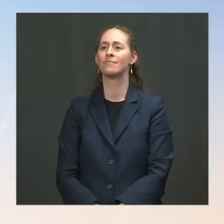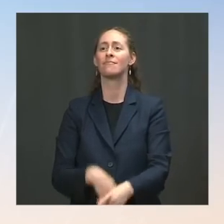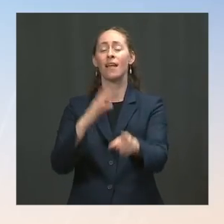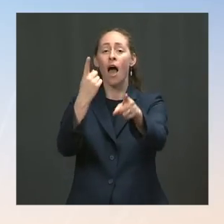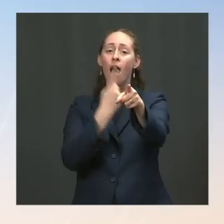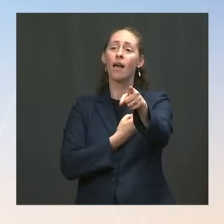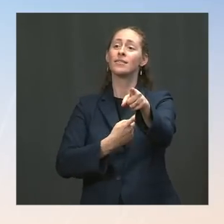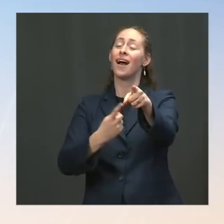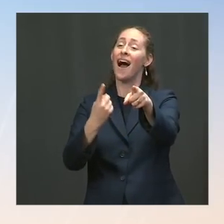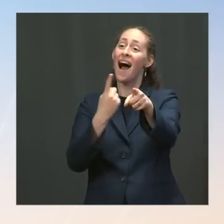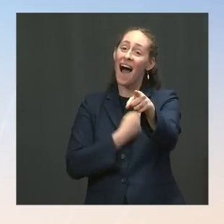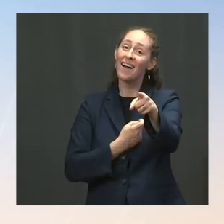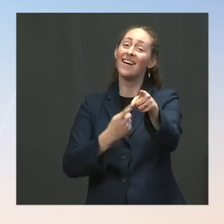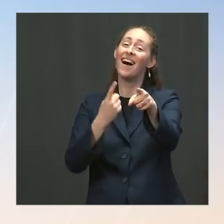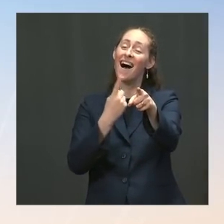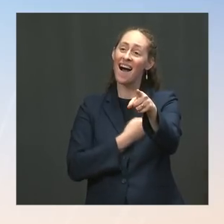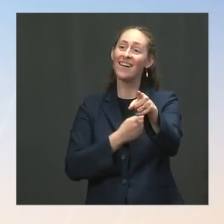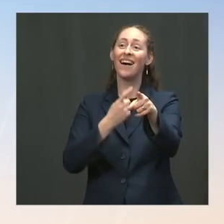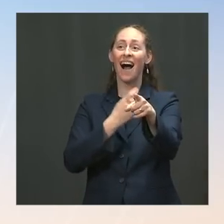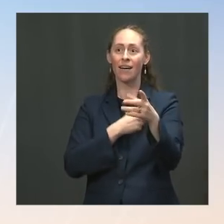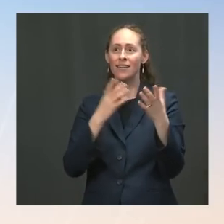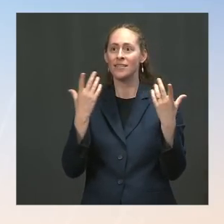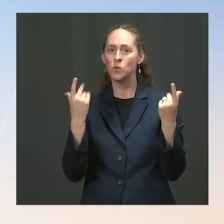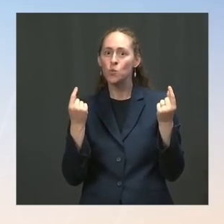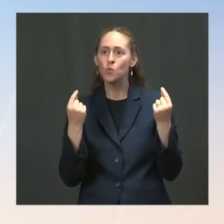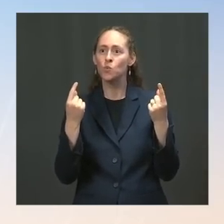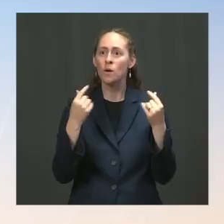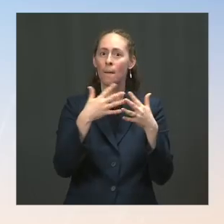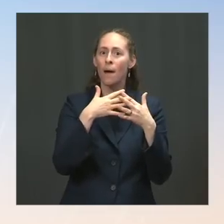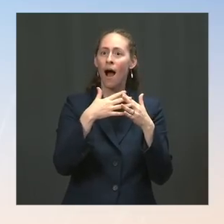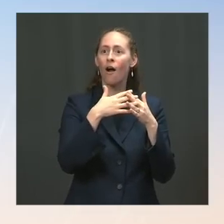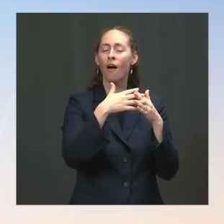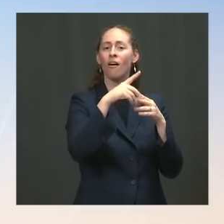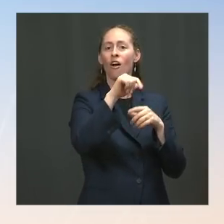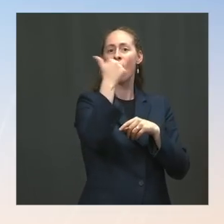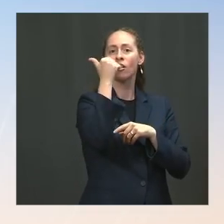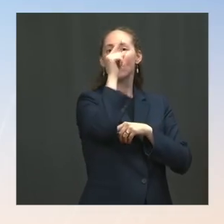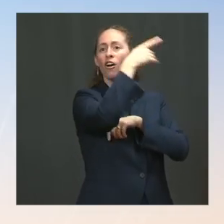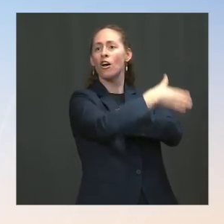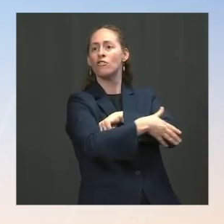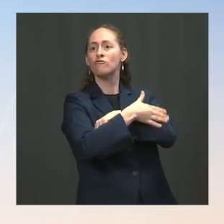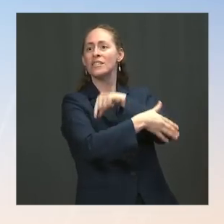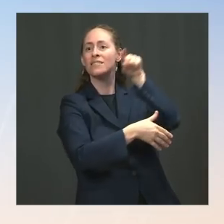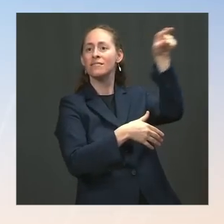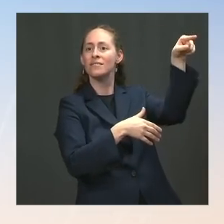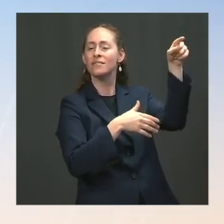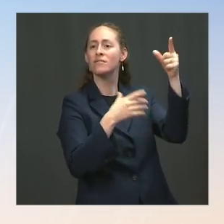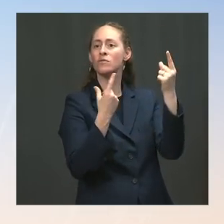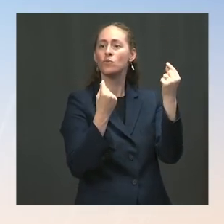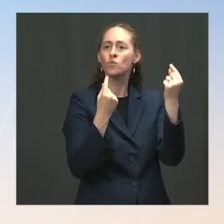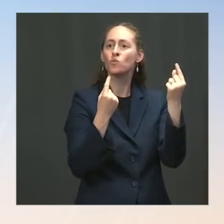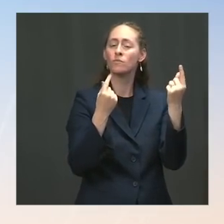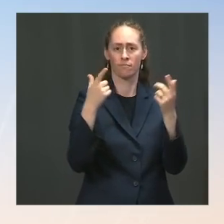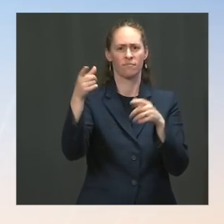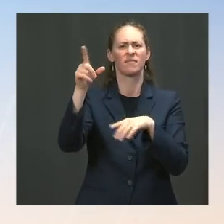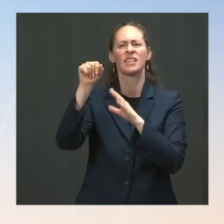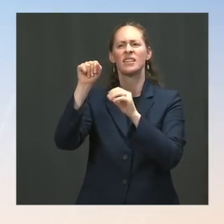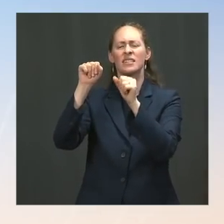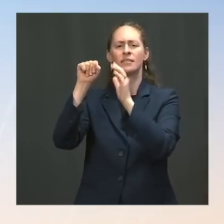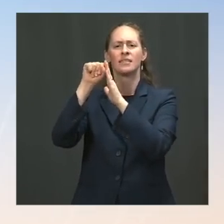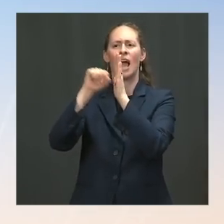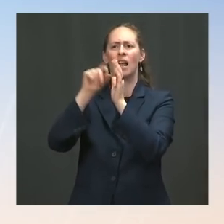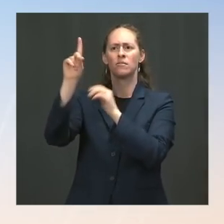American citizens who are overseas. You may have received an answer from the State Department, but just in case, To confirm for